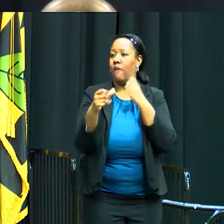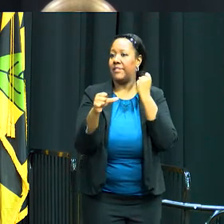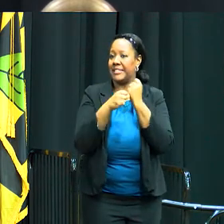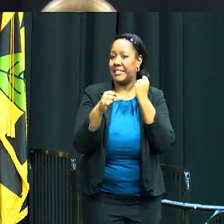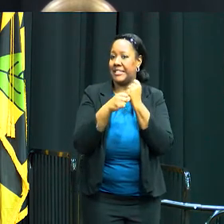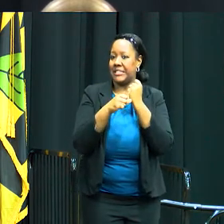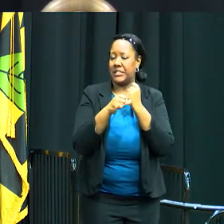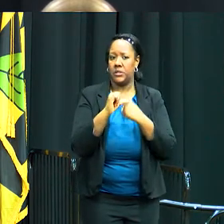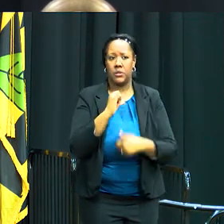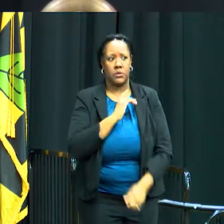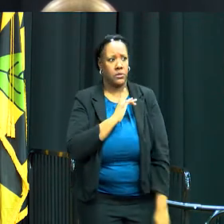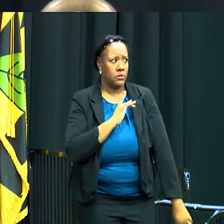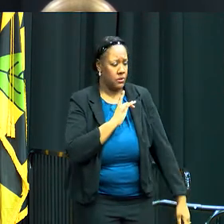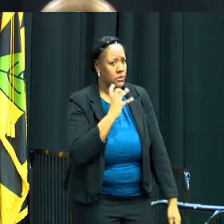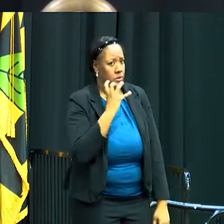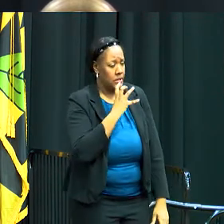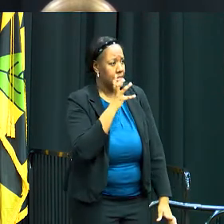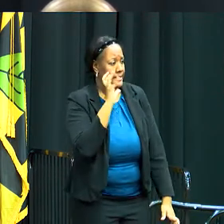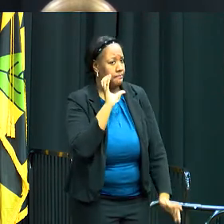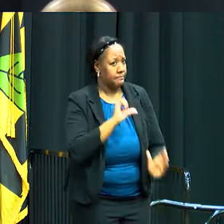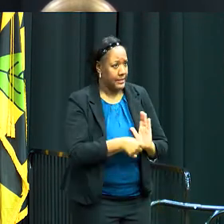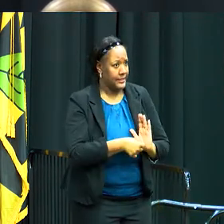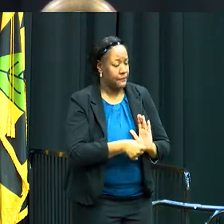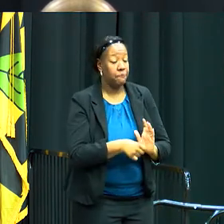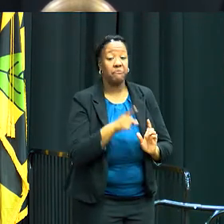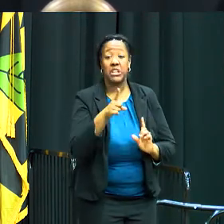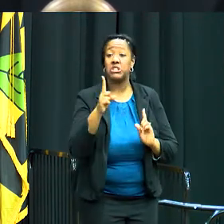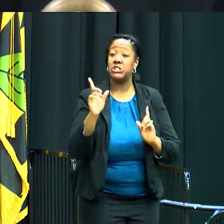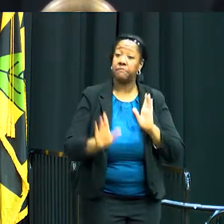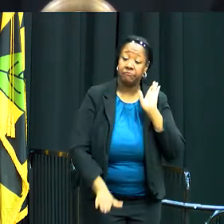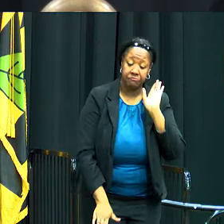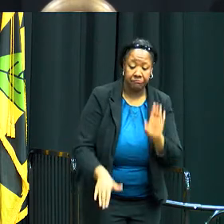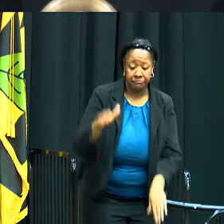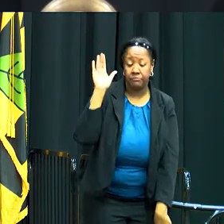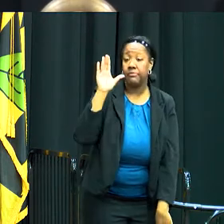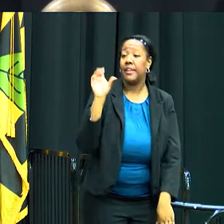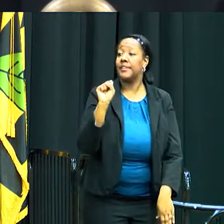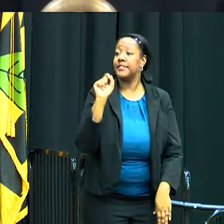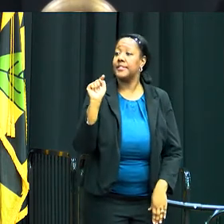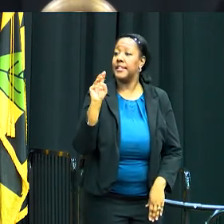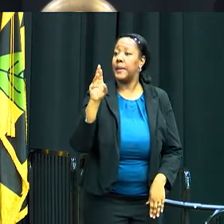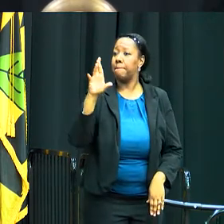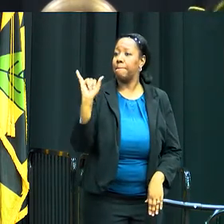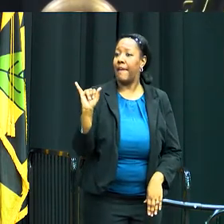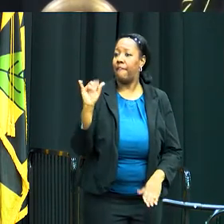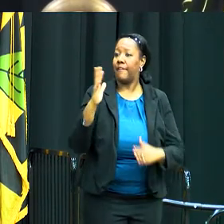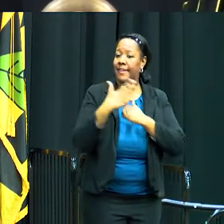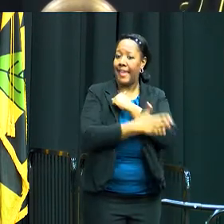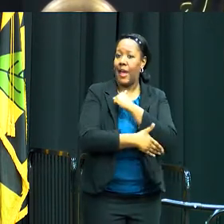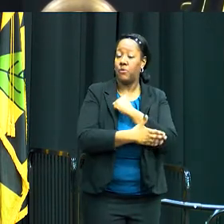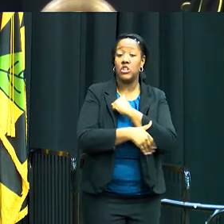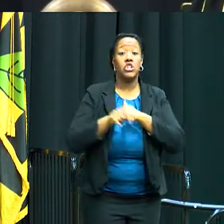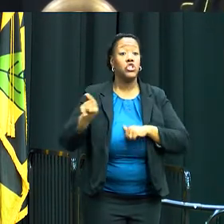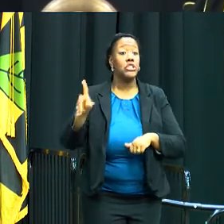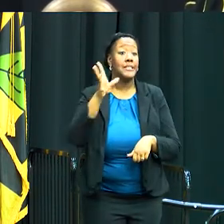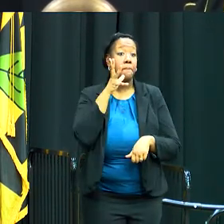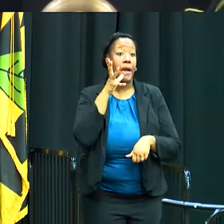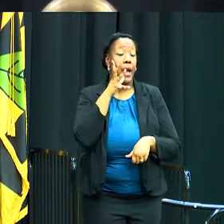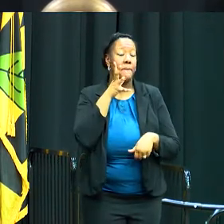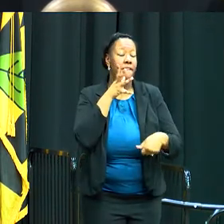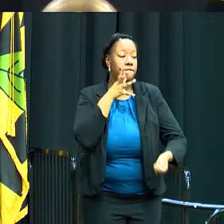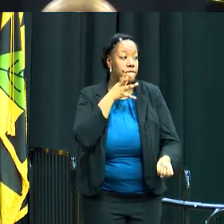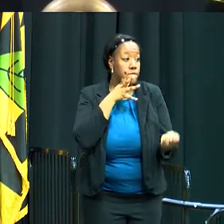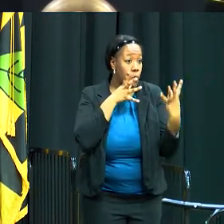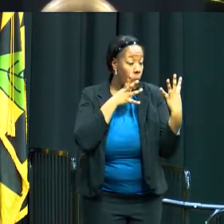It's pretty amazing. A lifelong resident of St. Mary's County, she is the mother of four